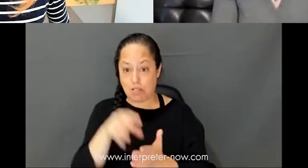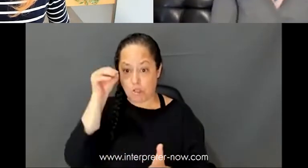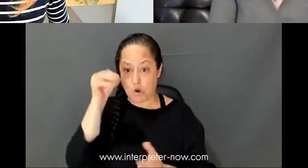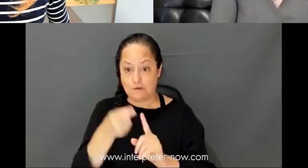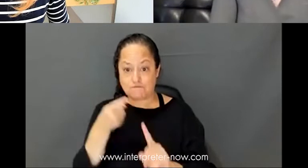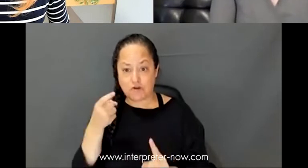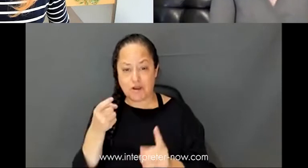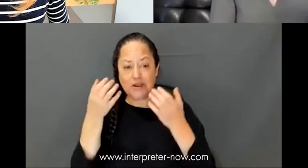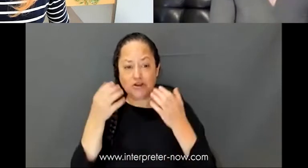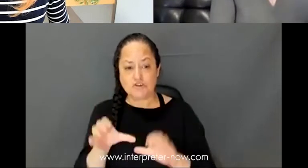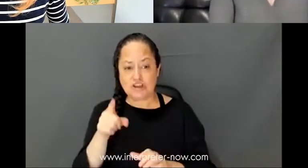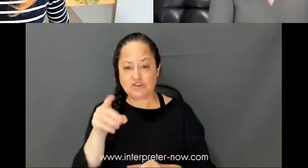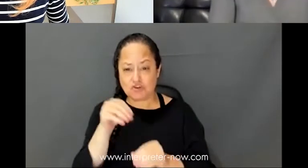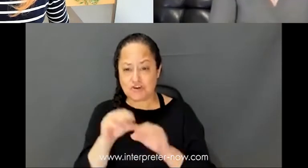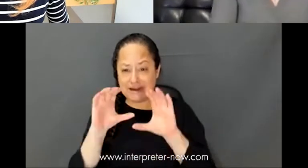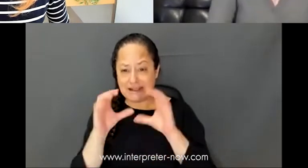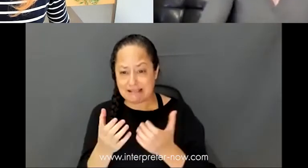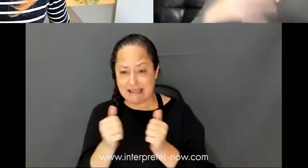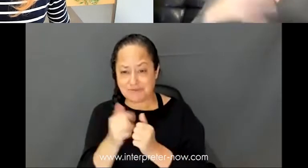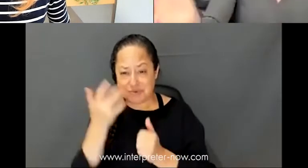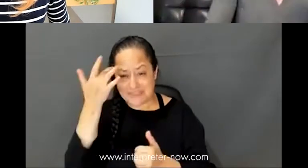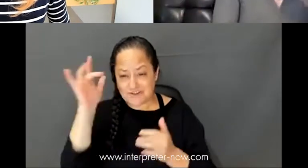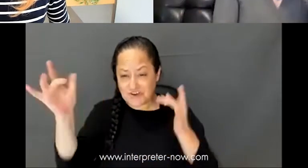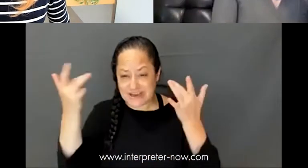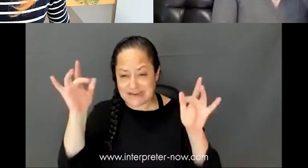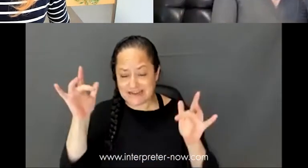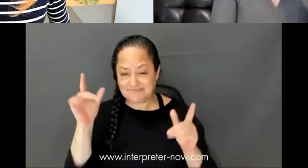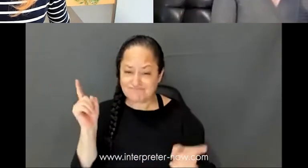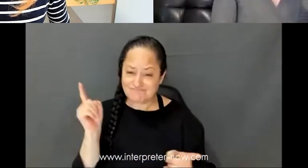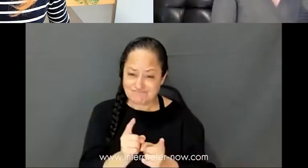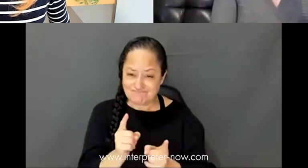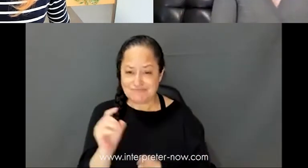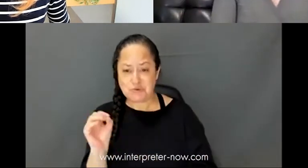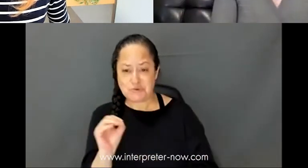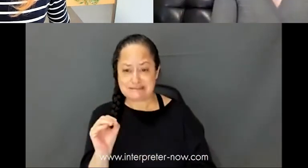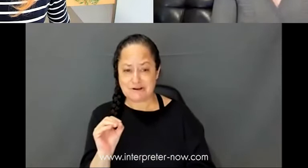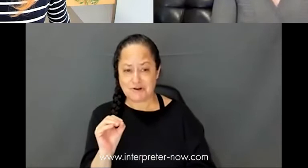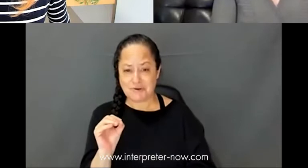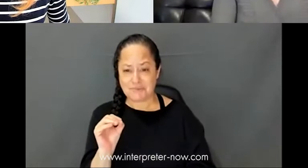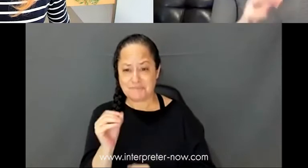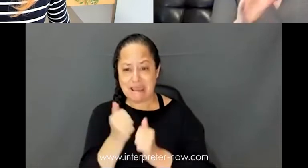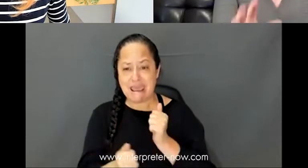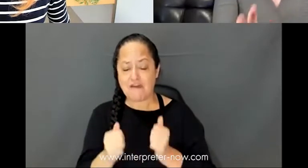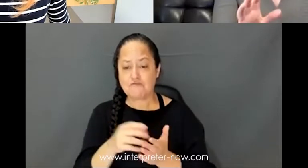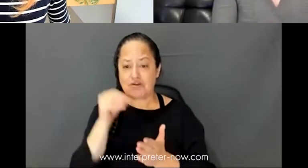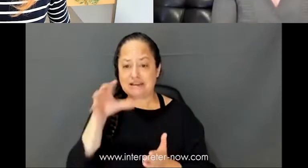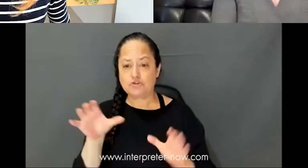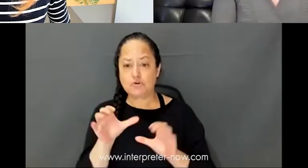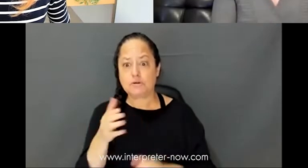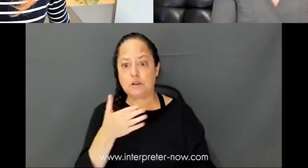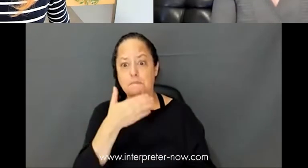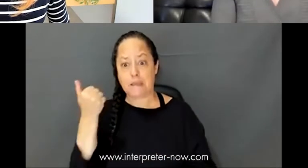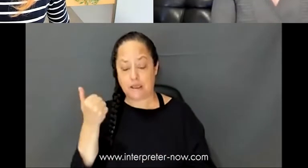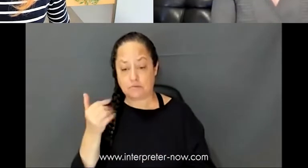just happen to be in the class with the genius drops to 0, every student did better, like meaningfully